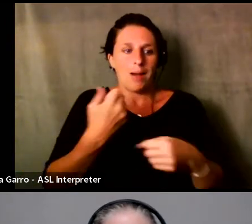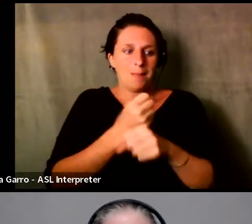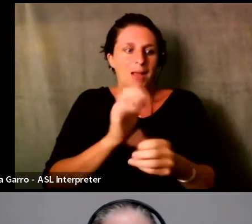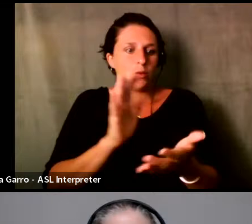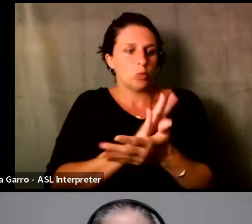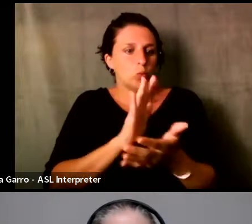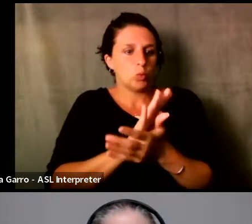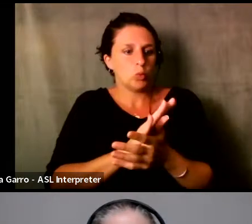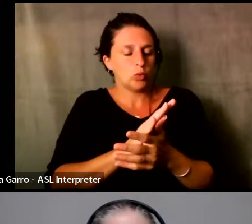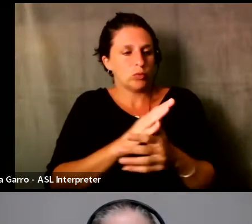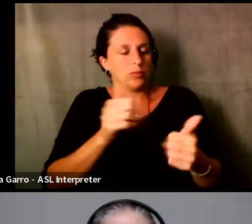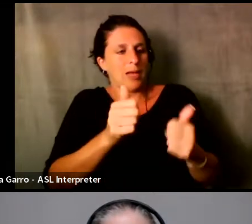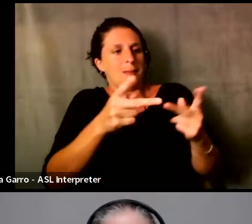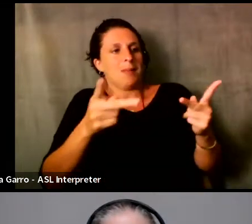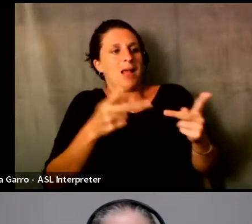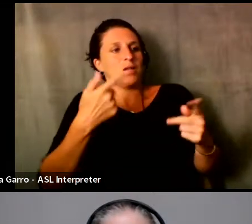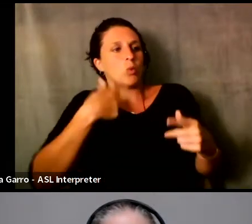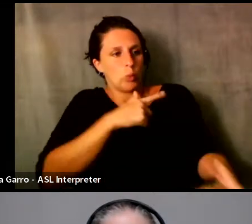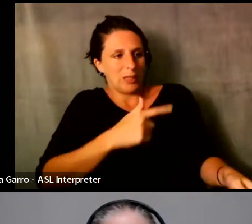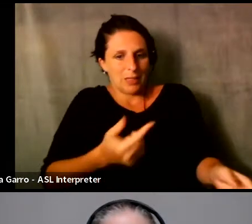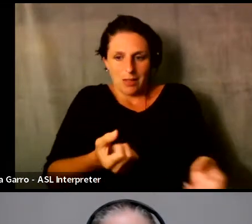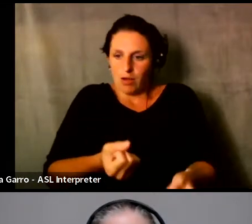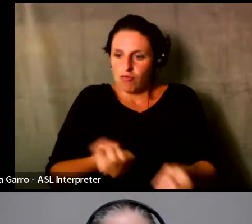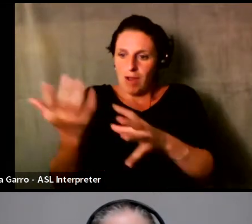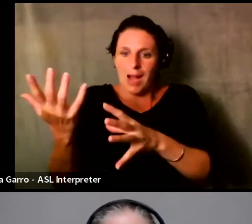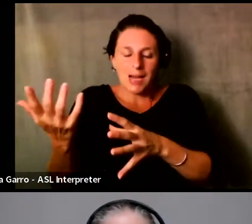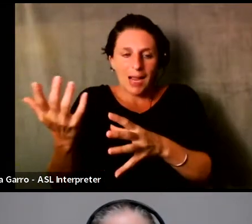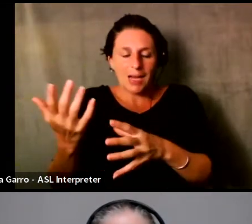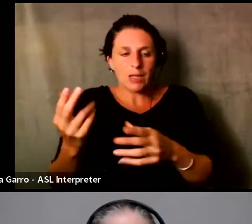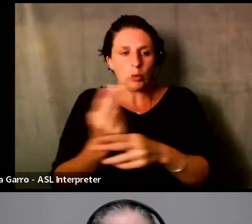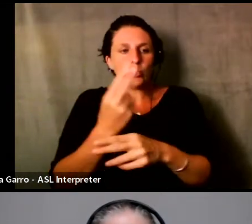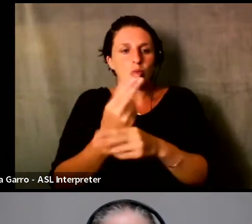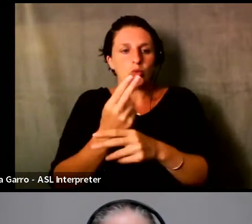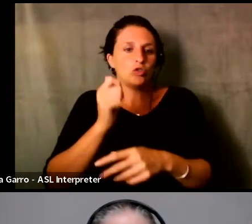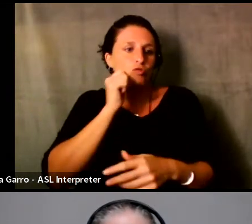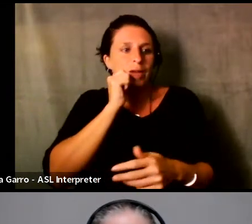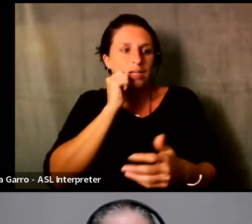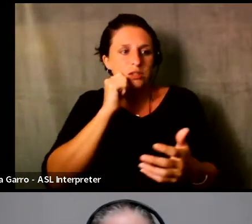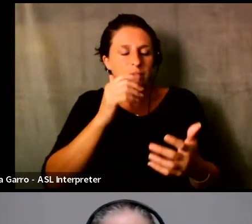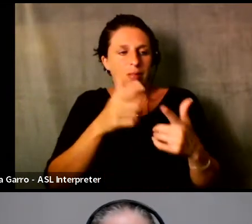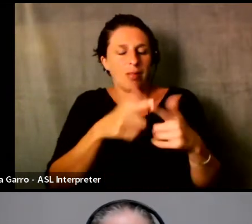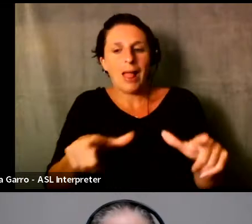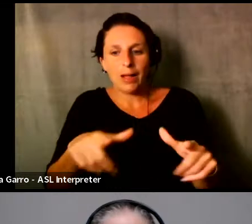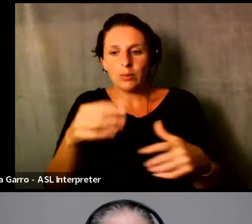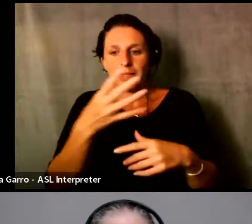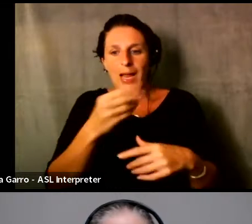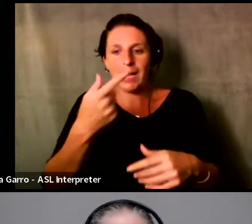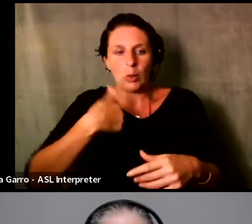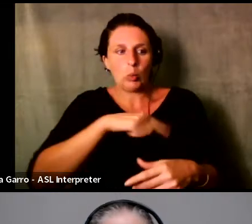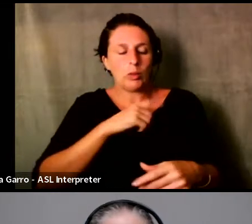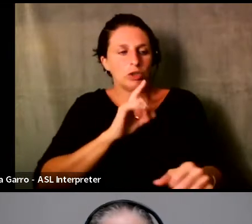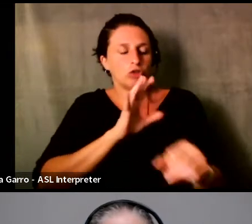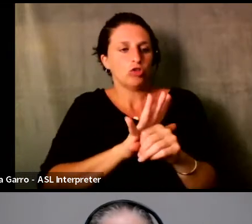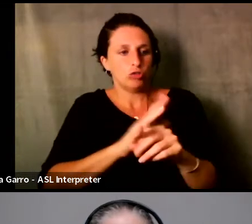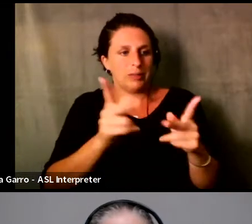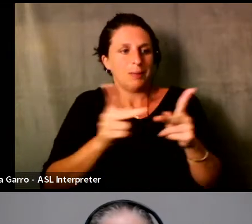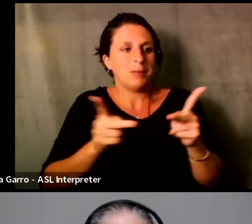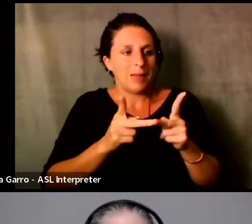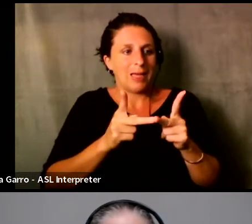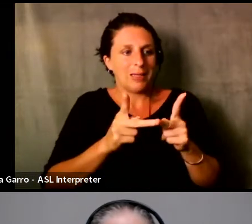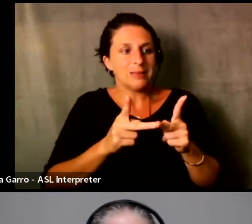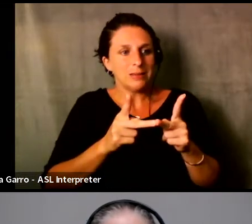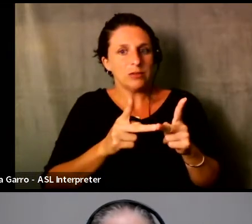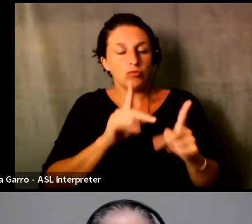place where we are eradicating the use of racialized language, and that we are ensuring a place essentially